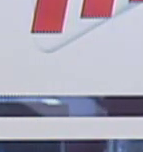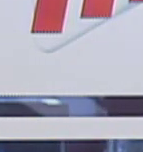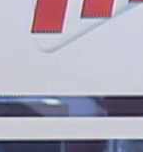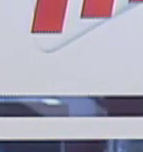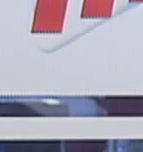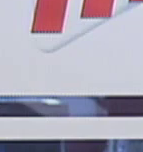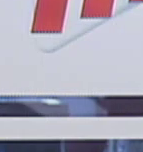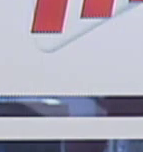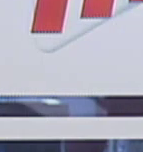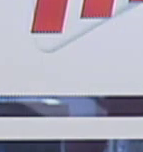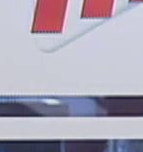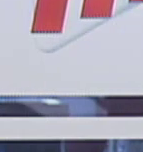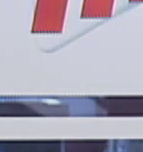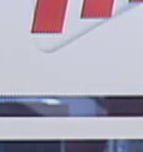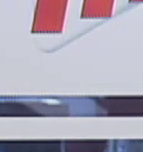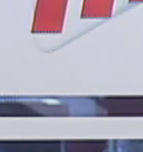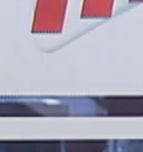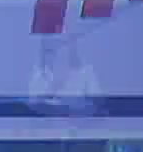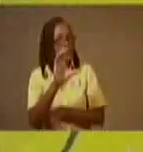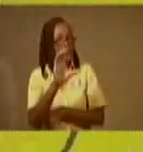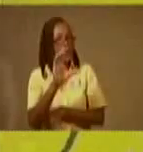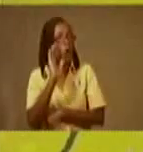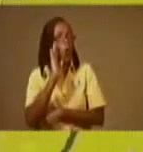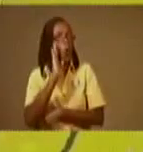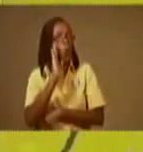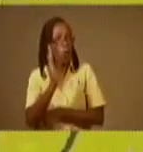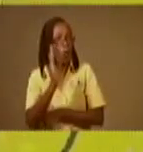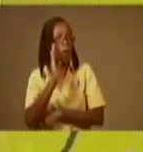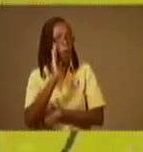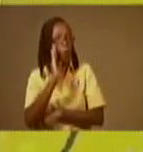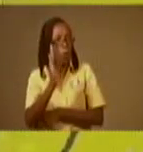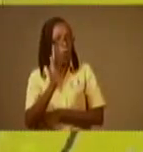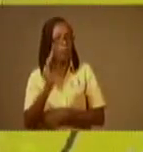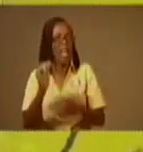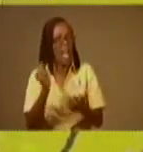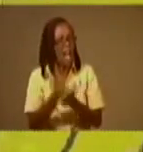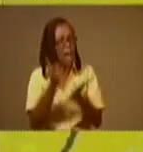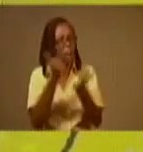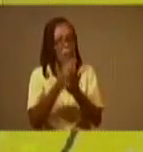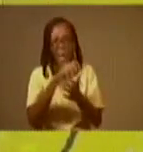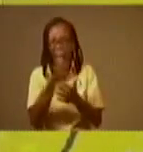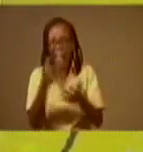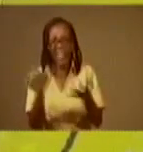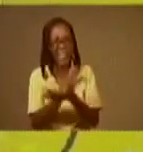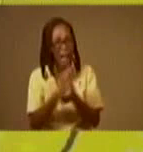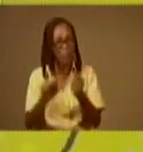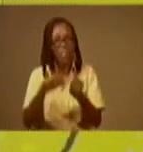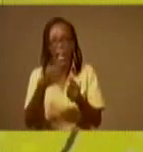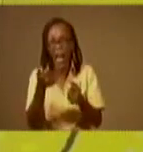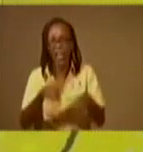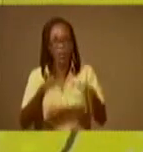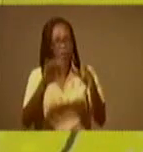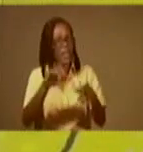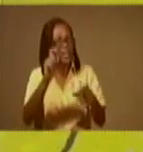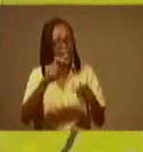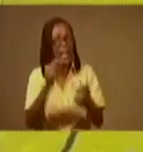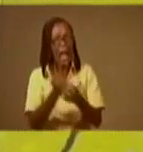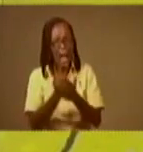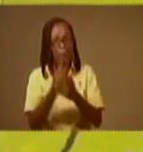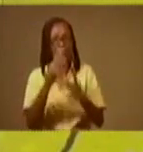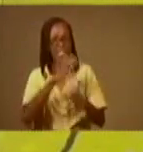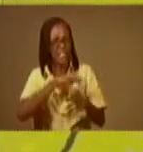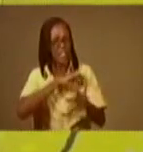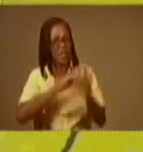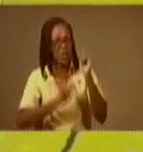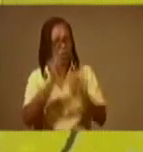floodgates, pumps, and other devices. Should there be the damage, should there be the need to help our citizens, we'll be first